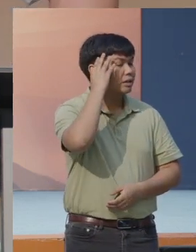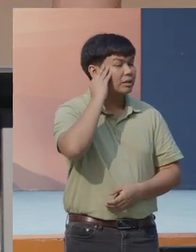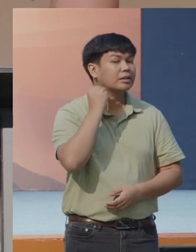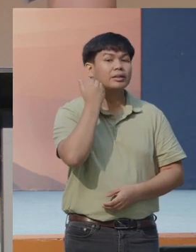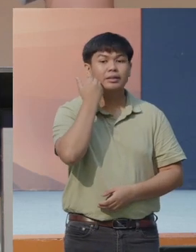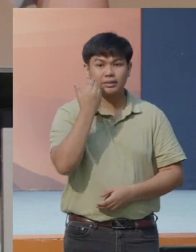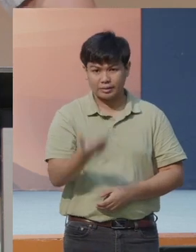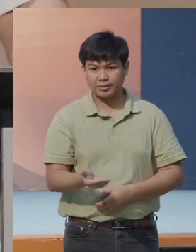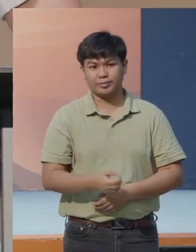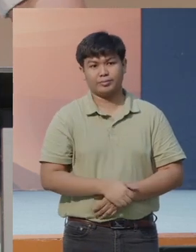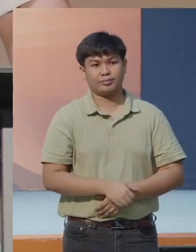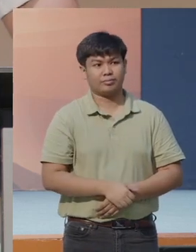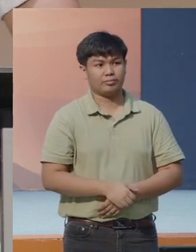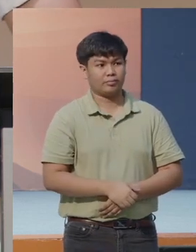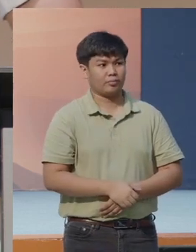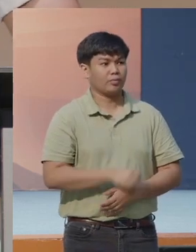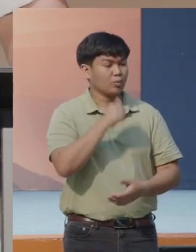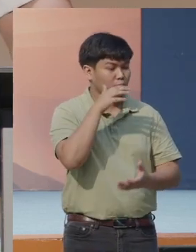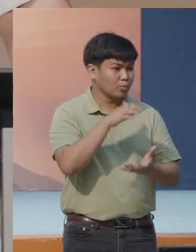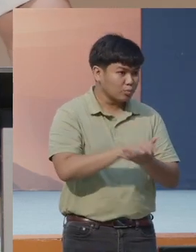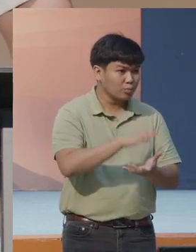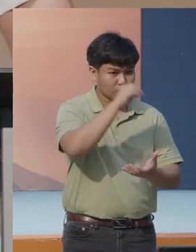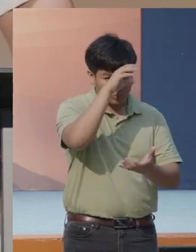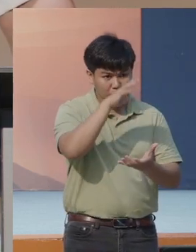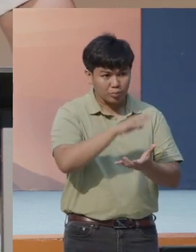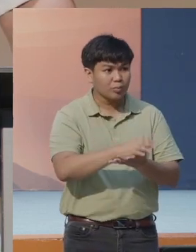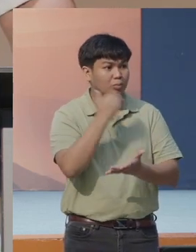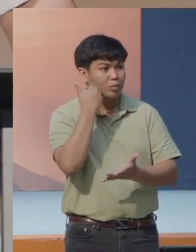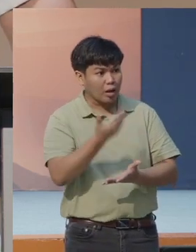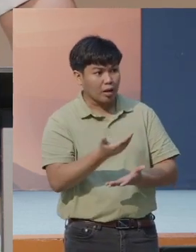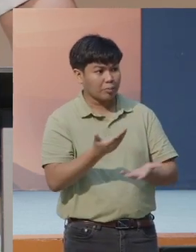hirap mamatayan, hindi po ba?